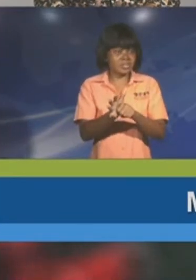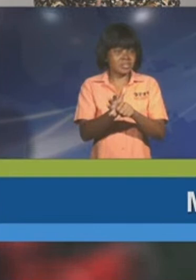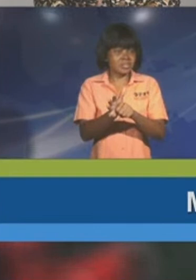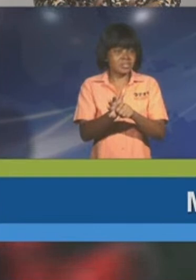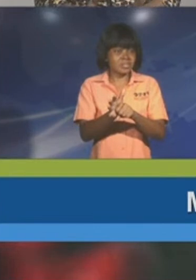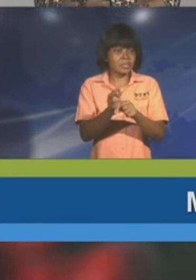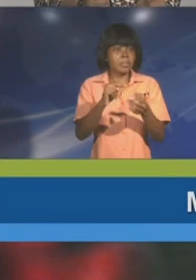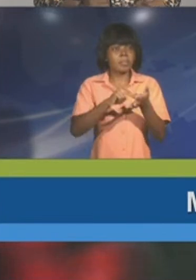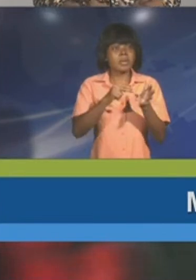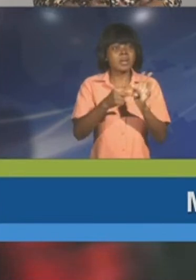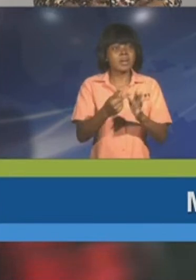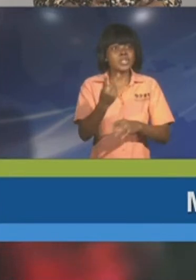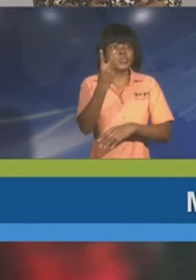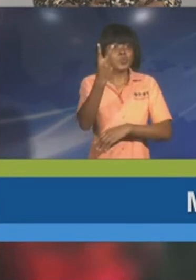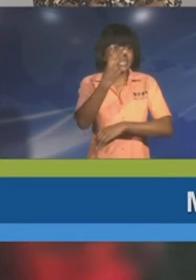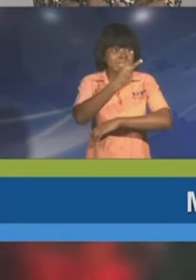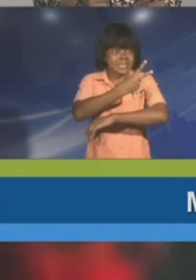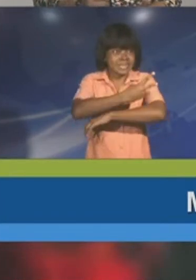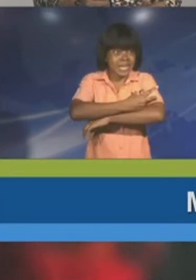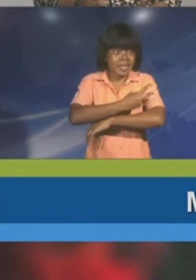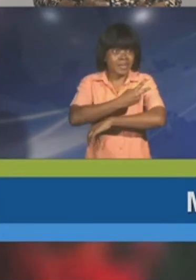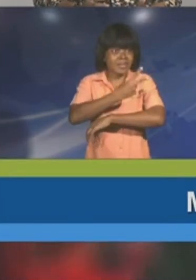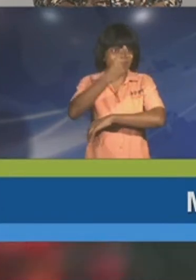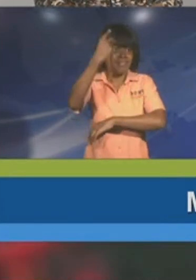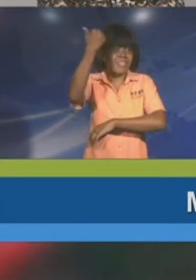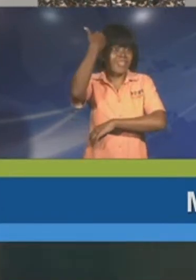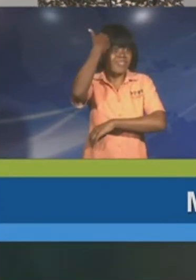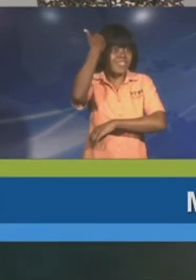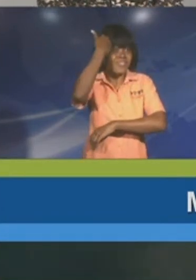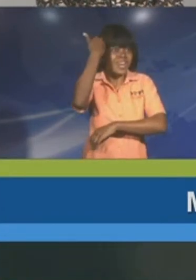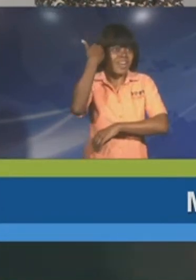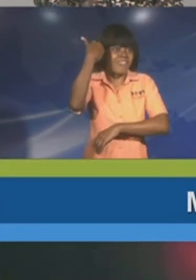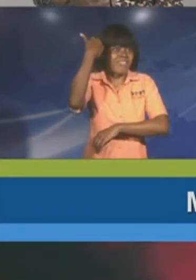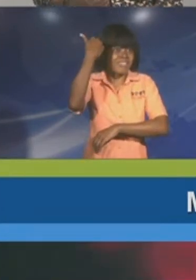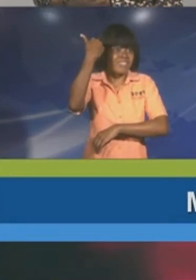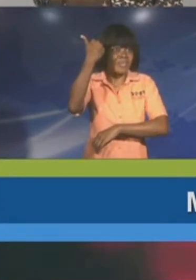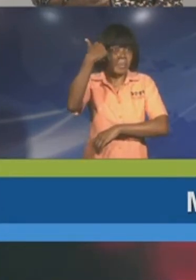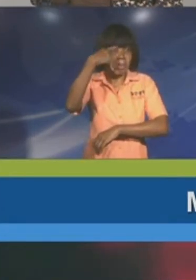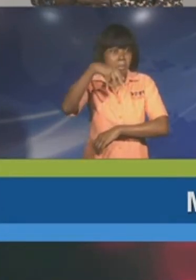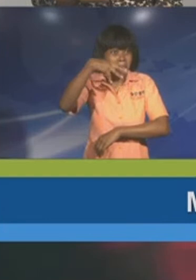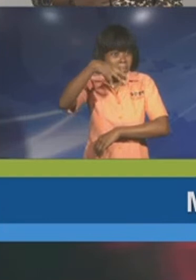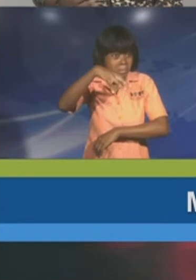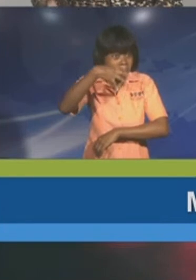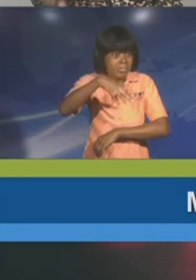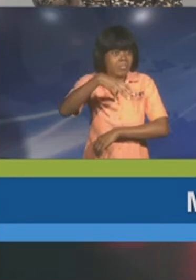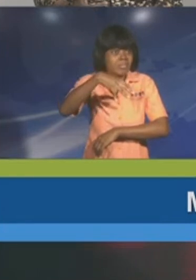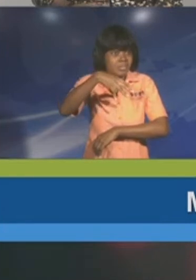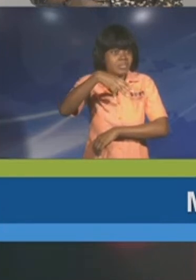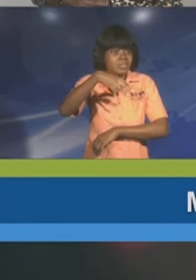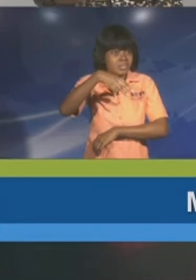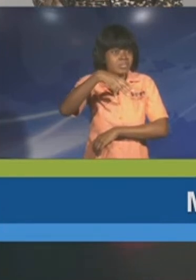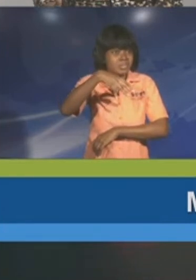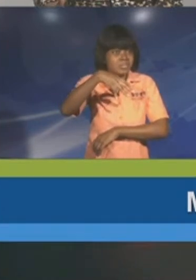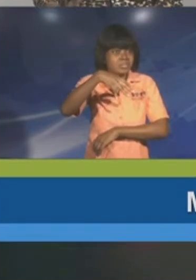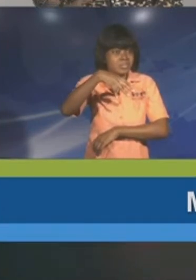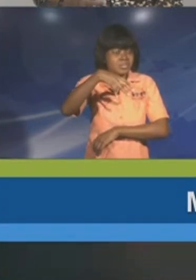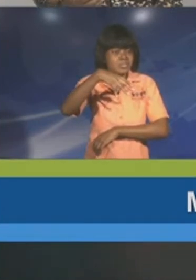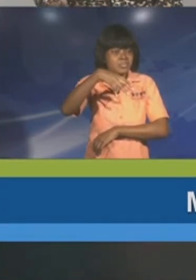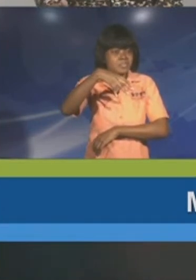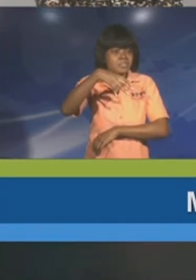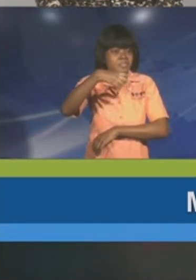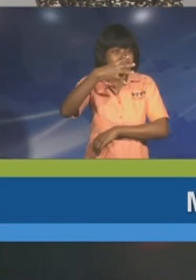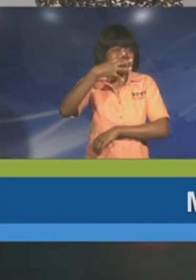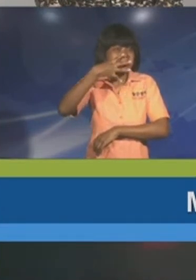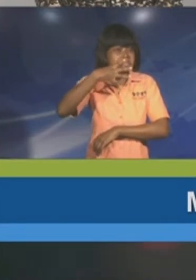2 days of fever. They'll have runny nose. In fact, they say that the runny nose is almost like a tap running. It's continuous.